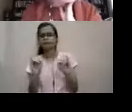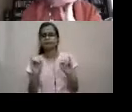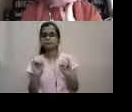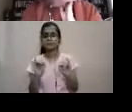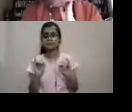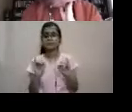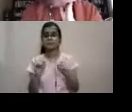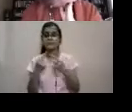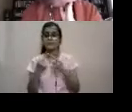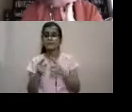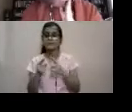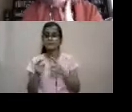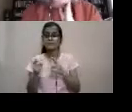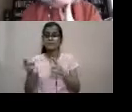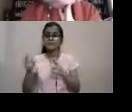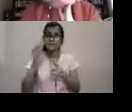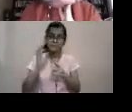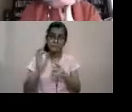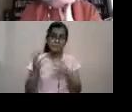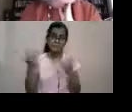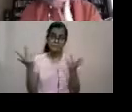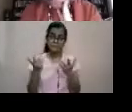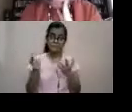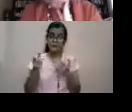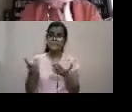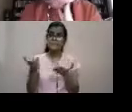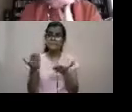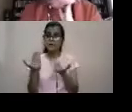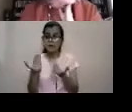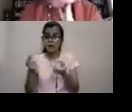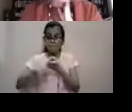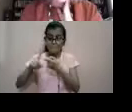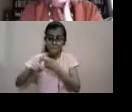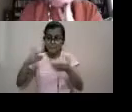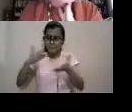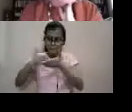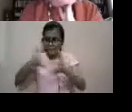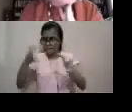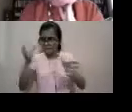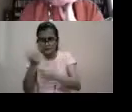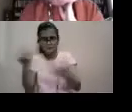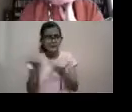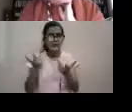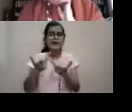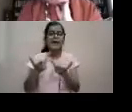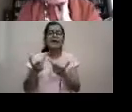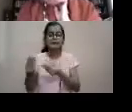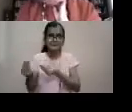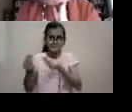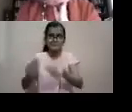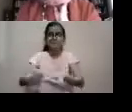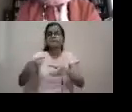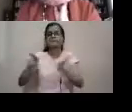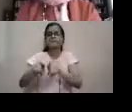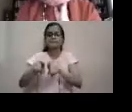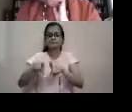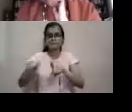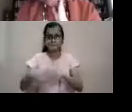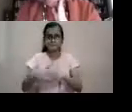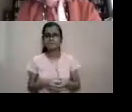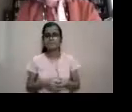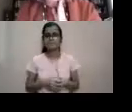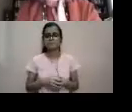ethicists need to acknowledge the possible damage and disadvantage in dependence and the ways in